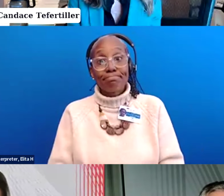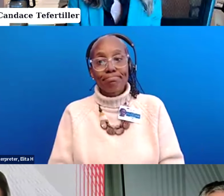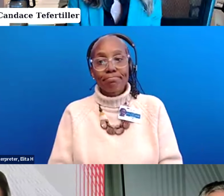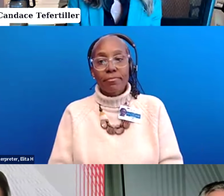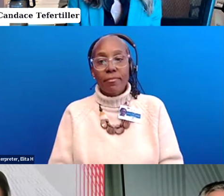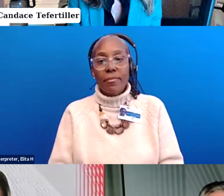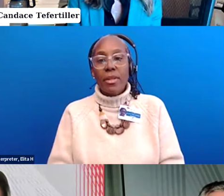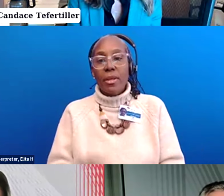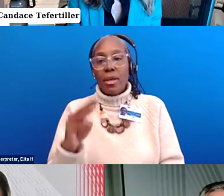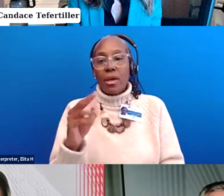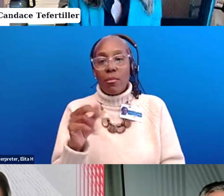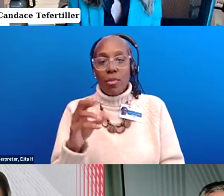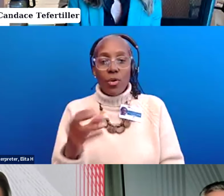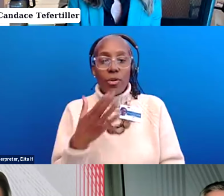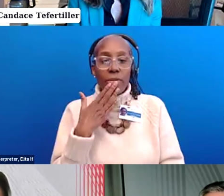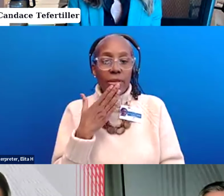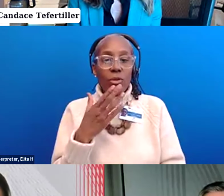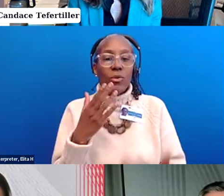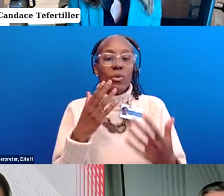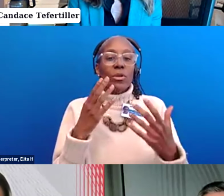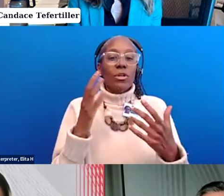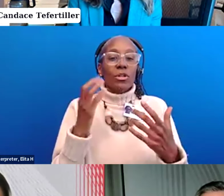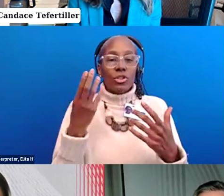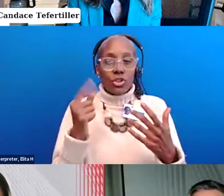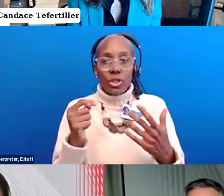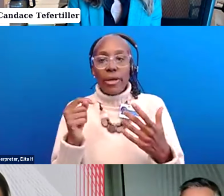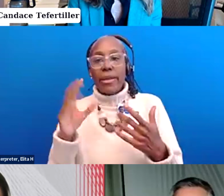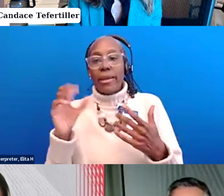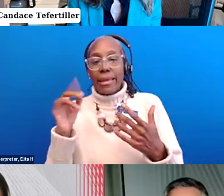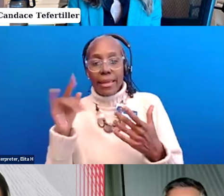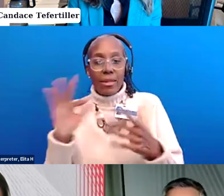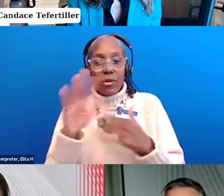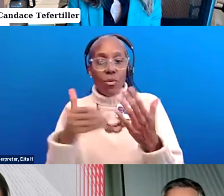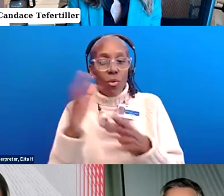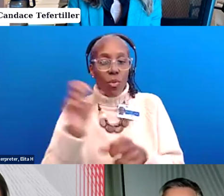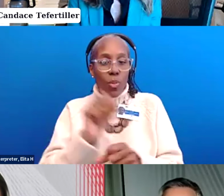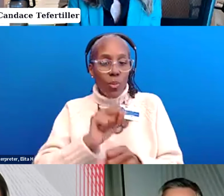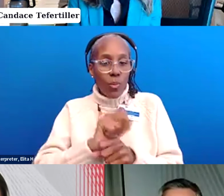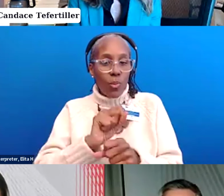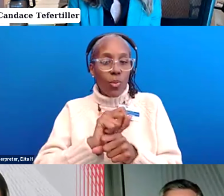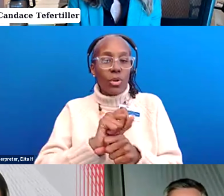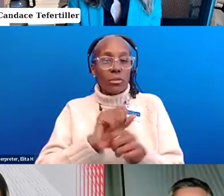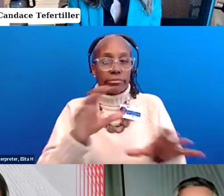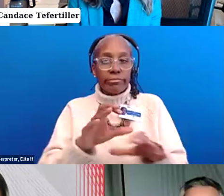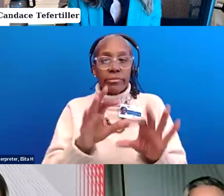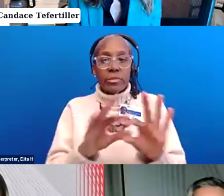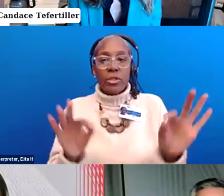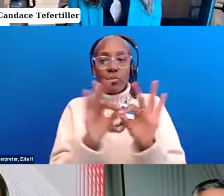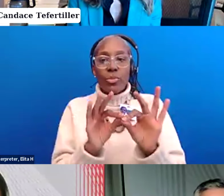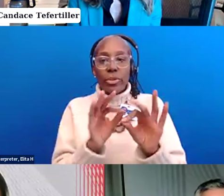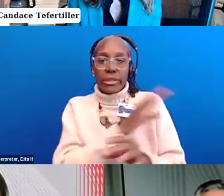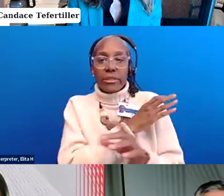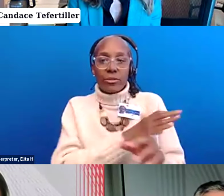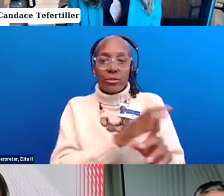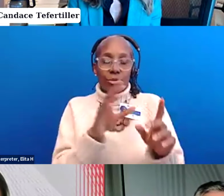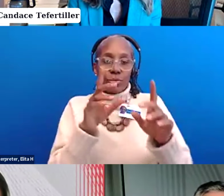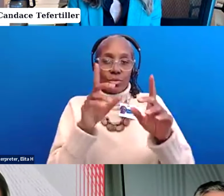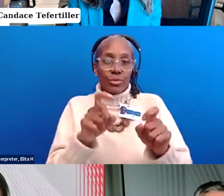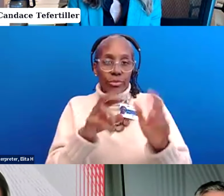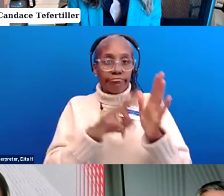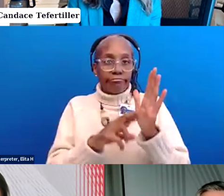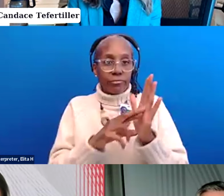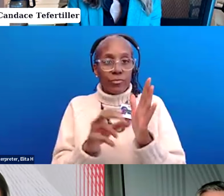Well, thank you, Candy, and thank you, Chet, and to all the work that you put in to conduct this really important clinical trial to get